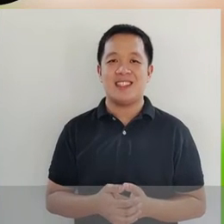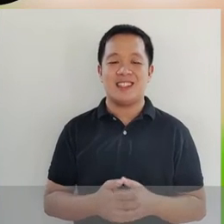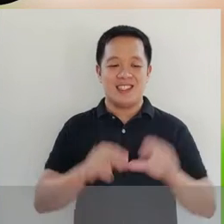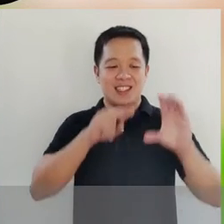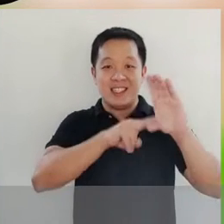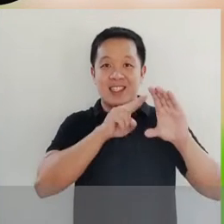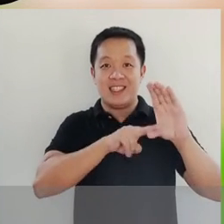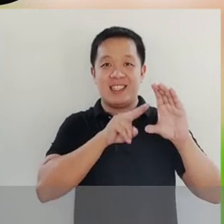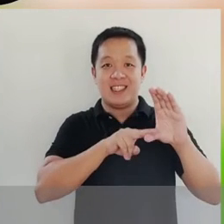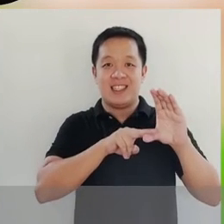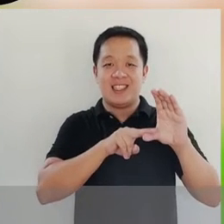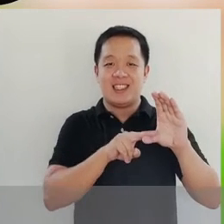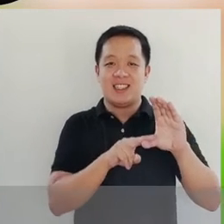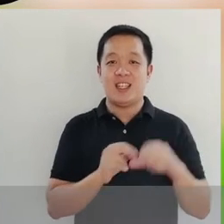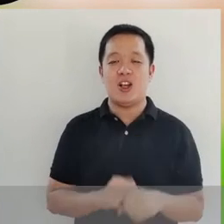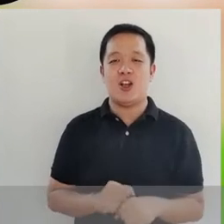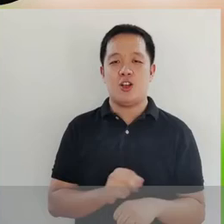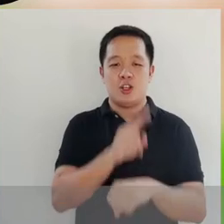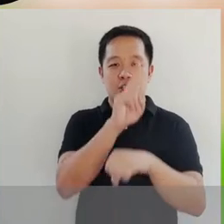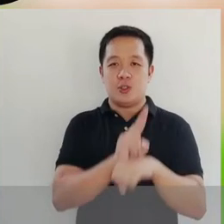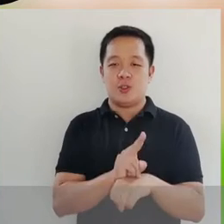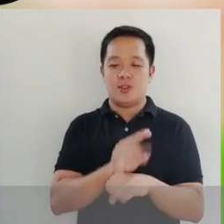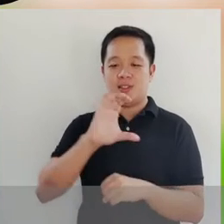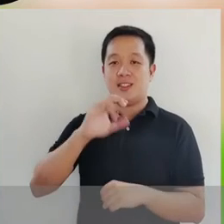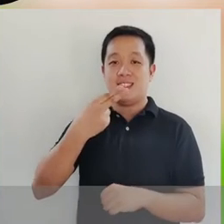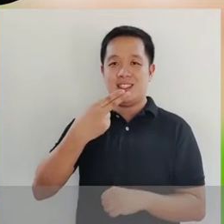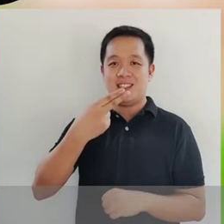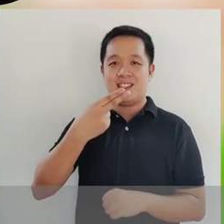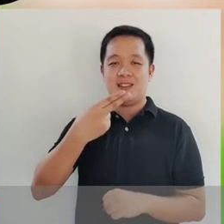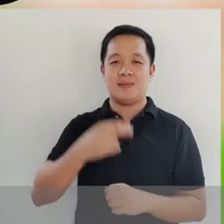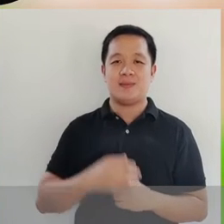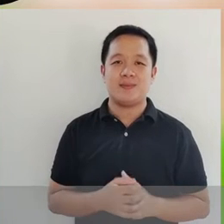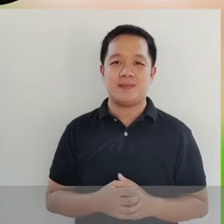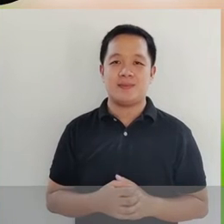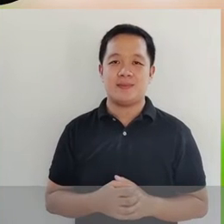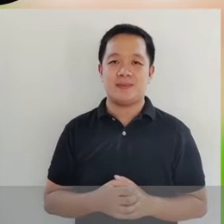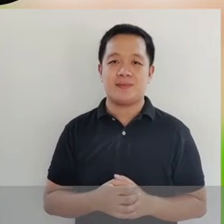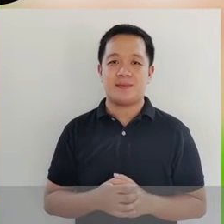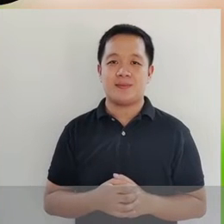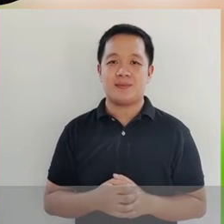It is a chair. It uses the CH digraph.